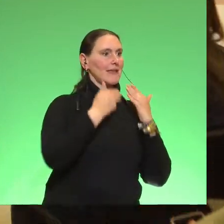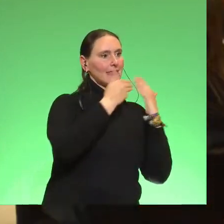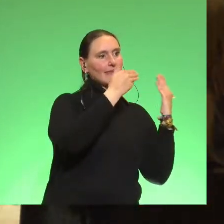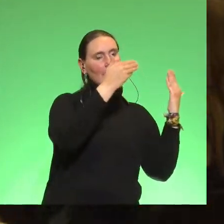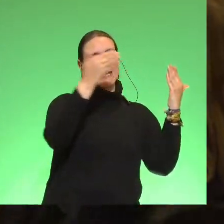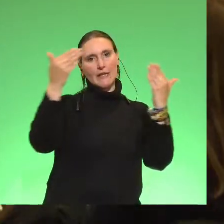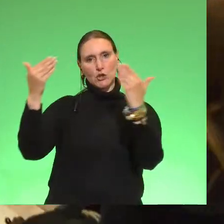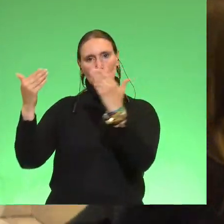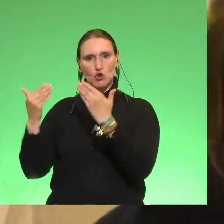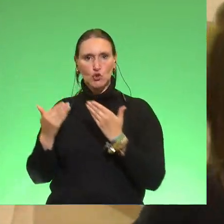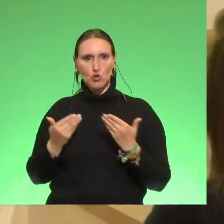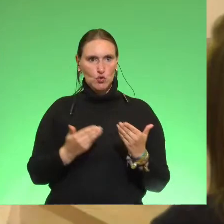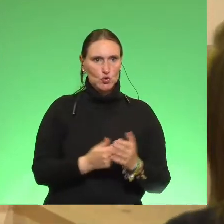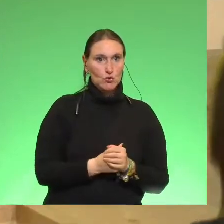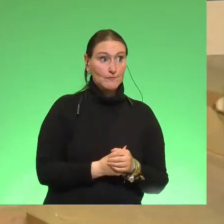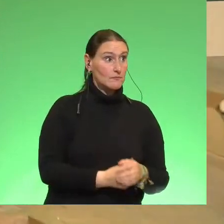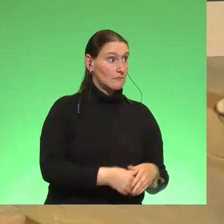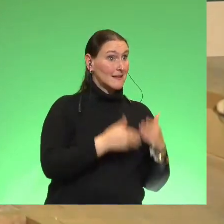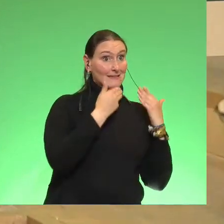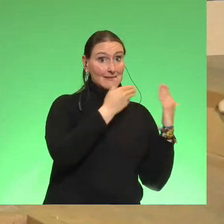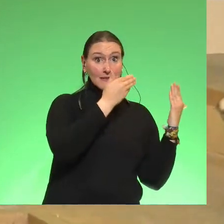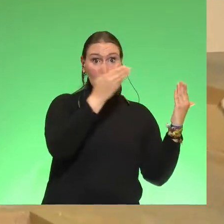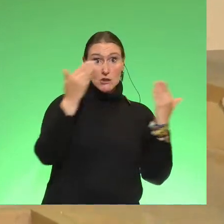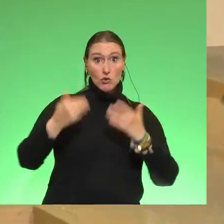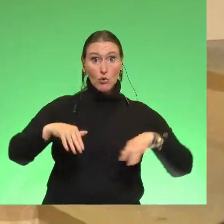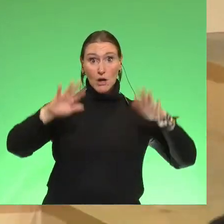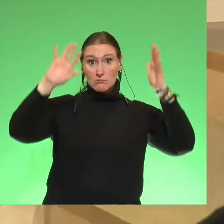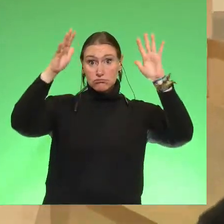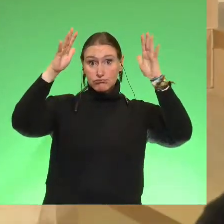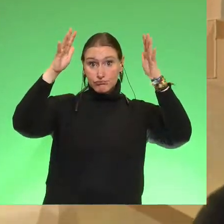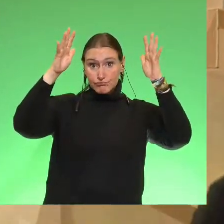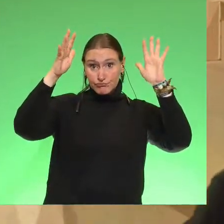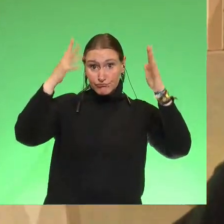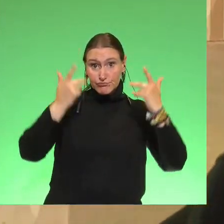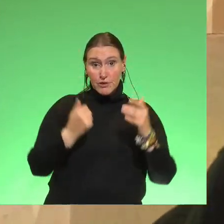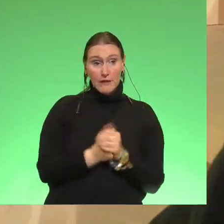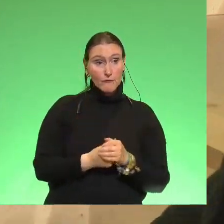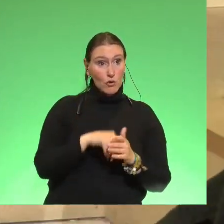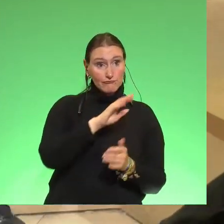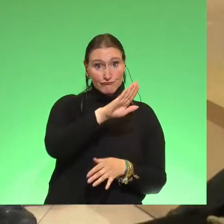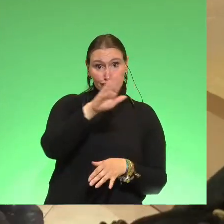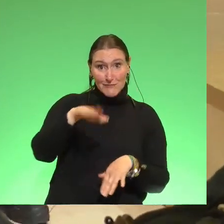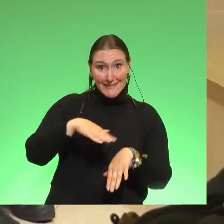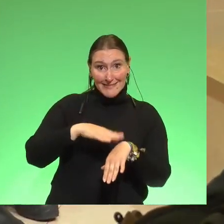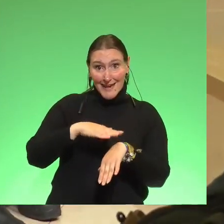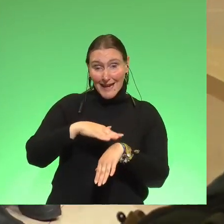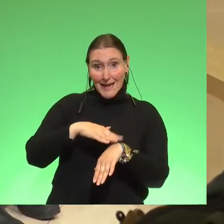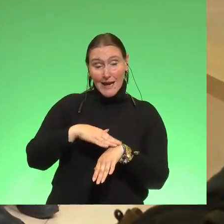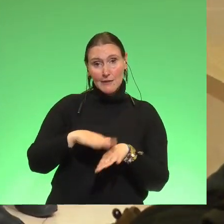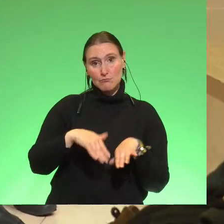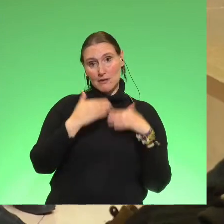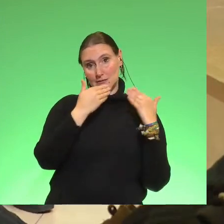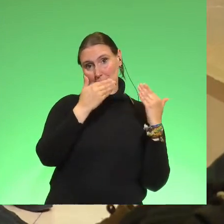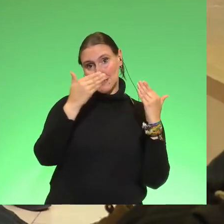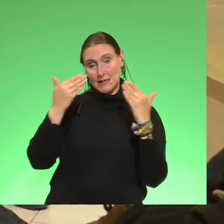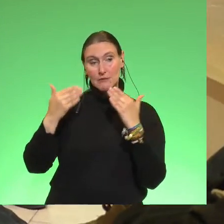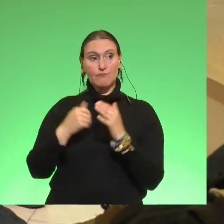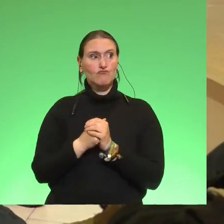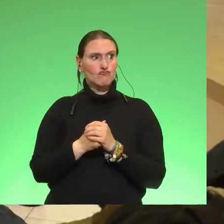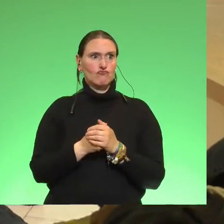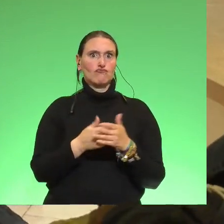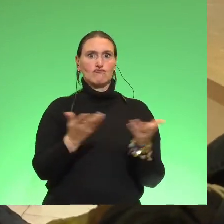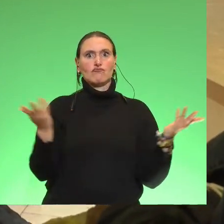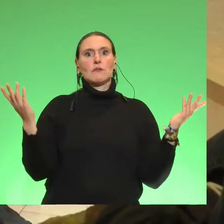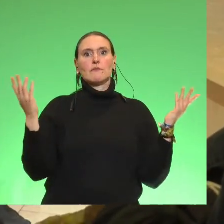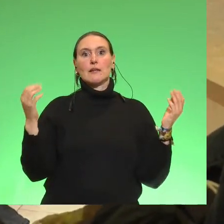comment. But also thank you so much again for all your time, because it's to share things. Time is one